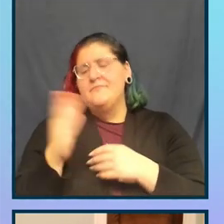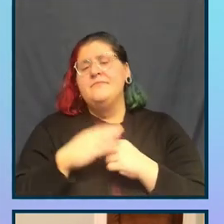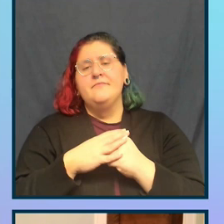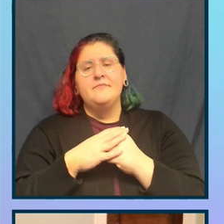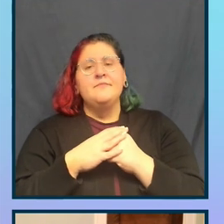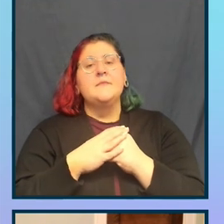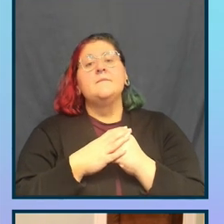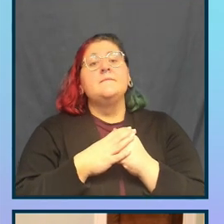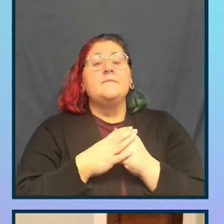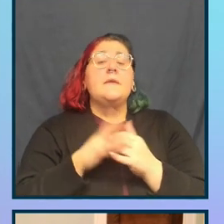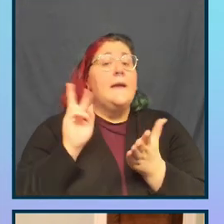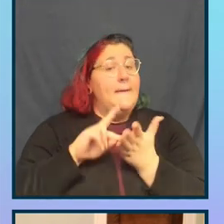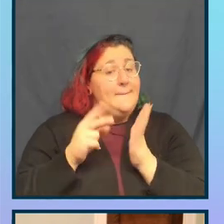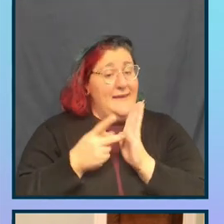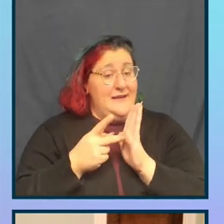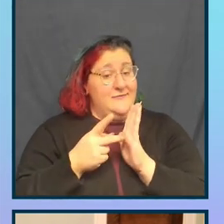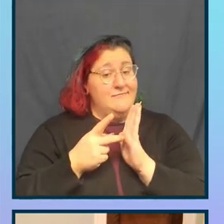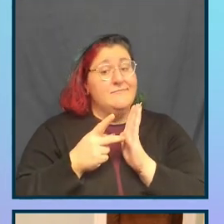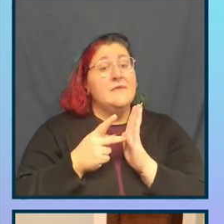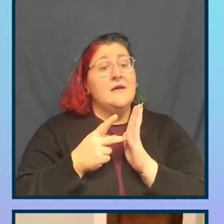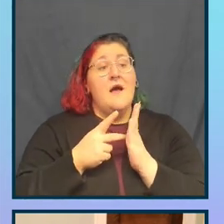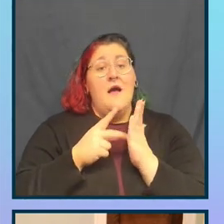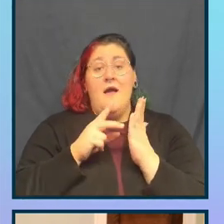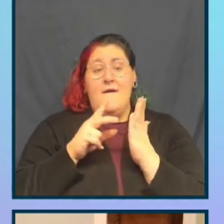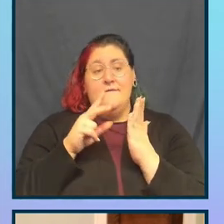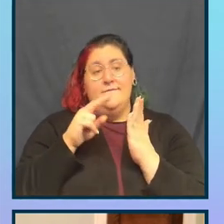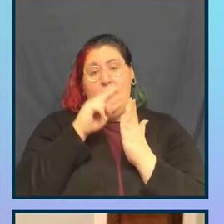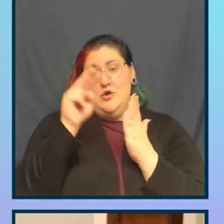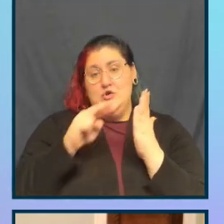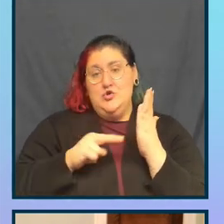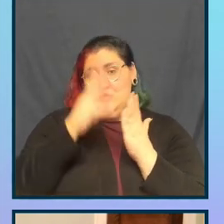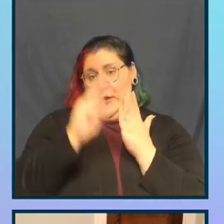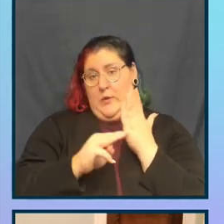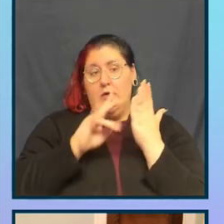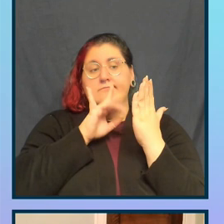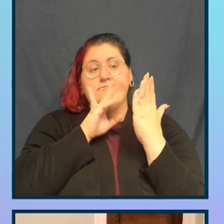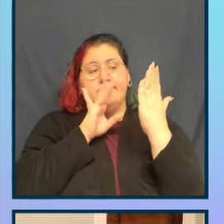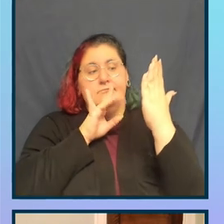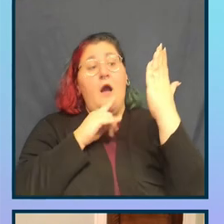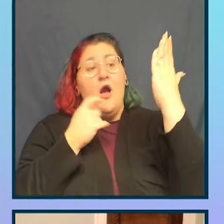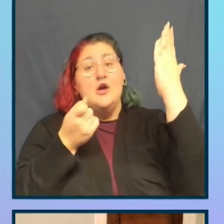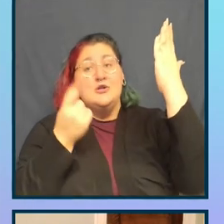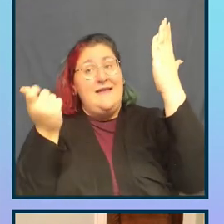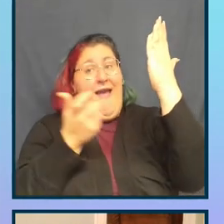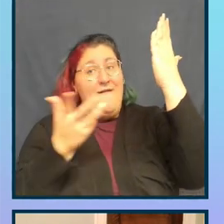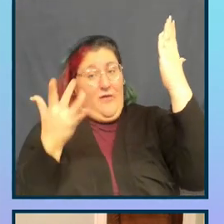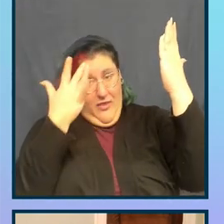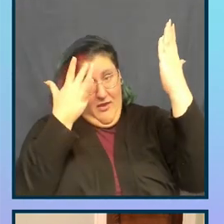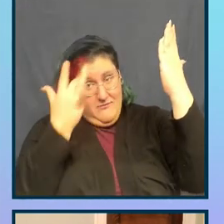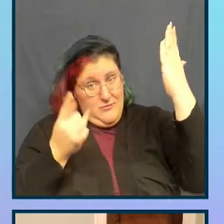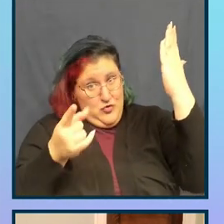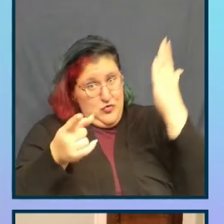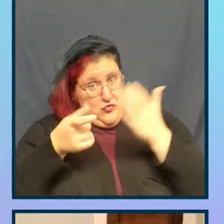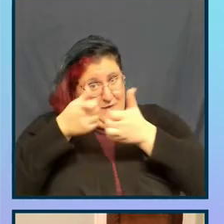In other words, if a screen reader understands what you're trying to communicate and the functionality you're trying to provide, because you follow the standards and